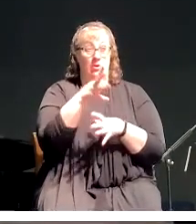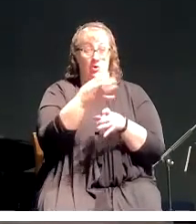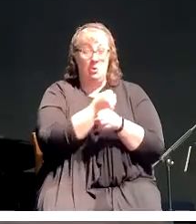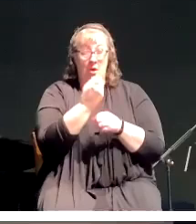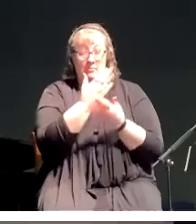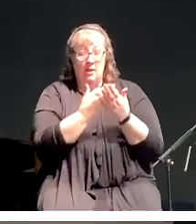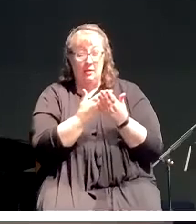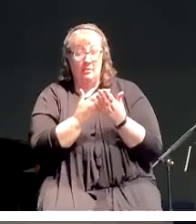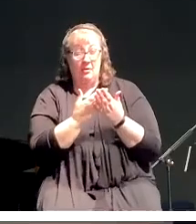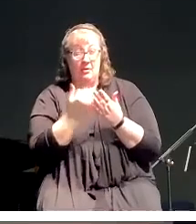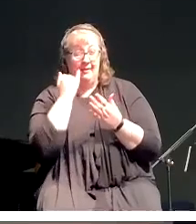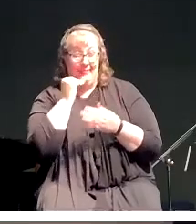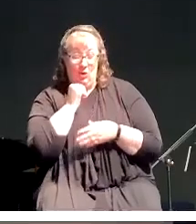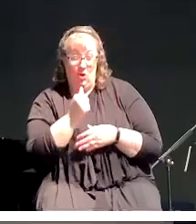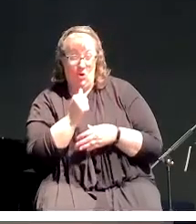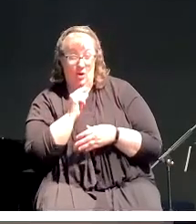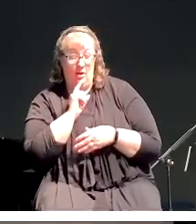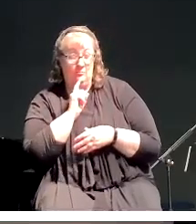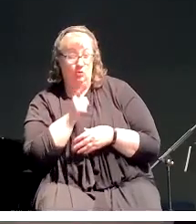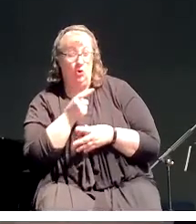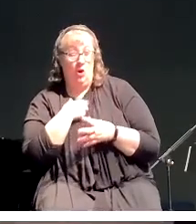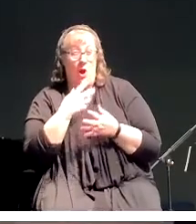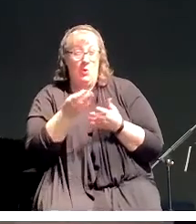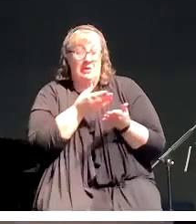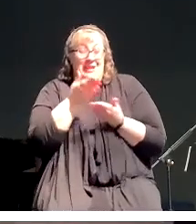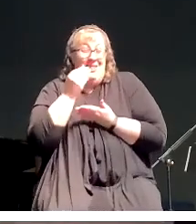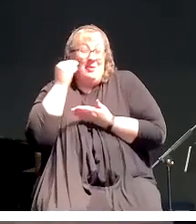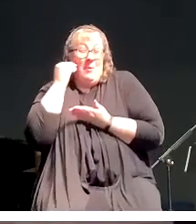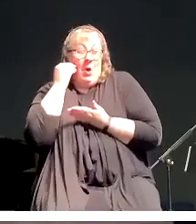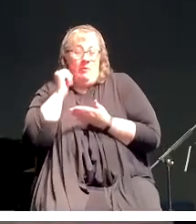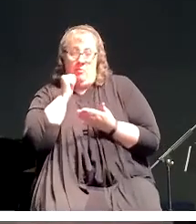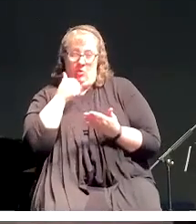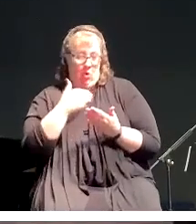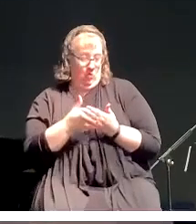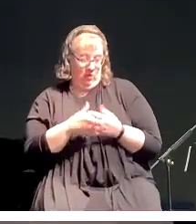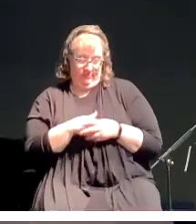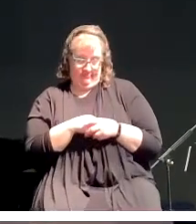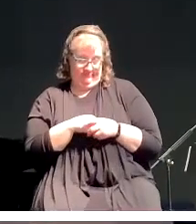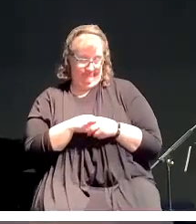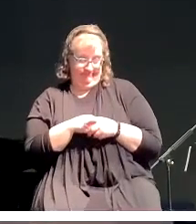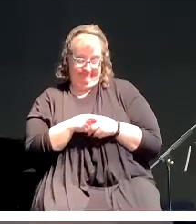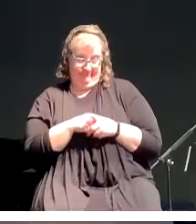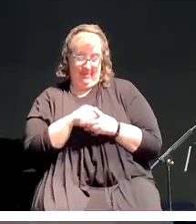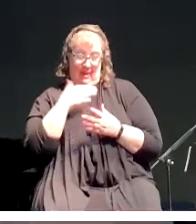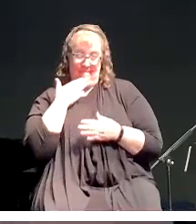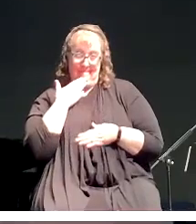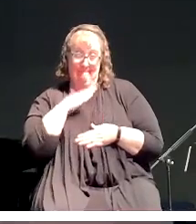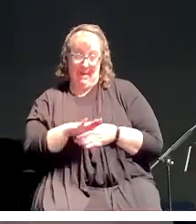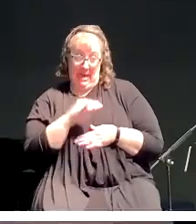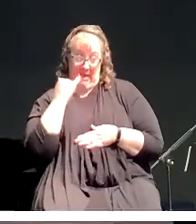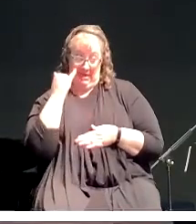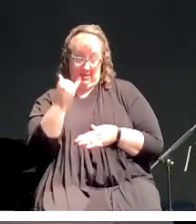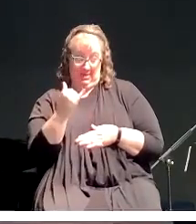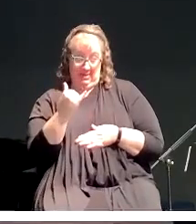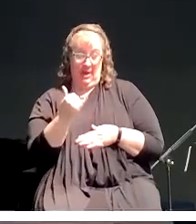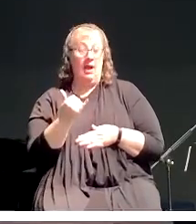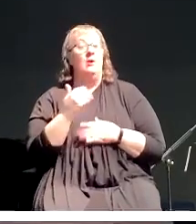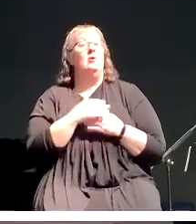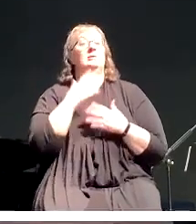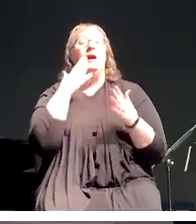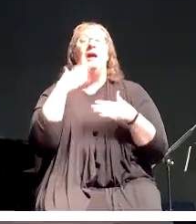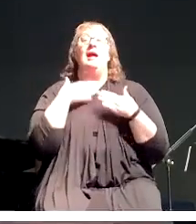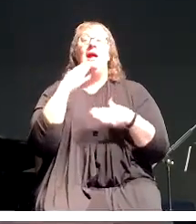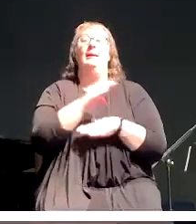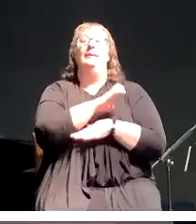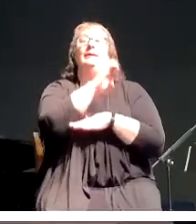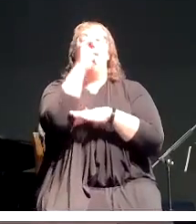grab some, because if you don't, then I'm sure I will take them home and it won't go well. So it's a bad idea. But I do want to say happy